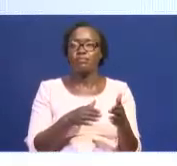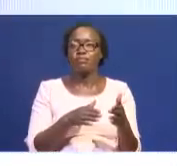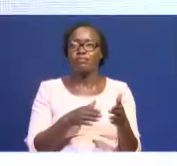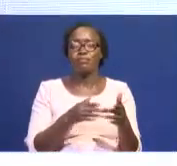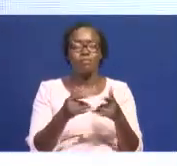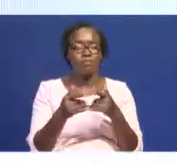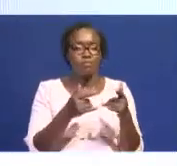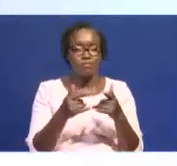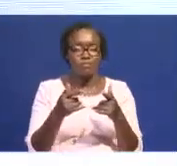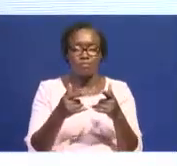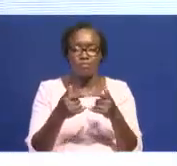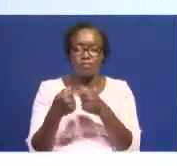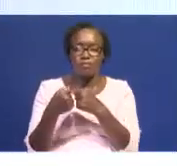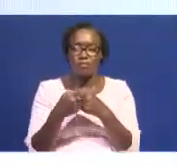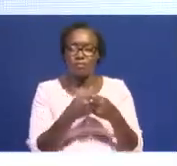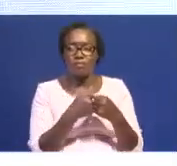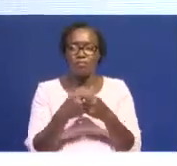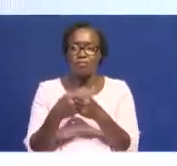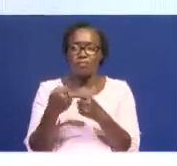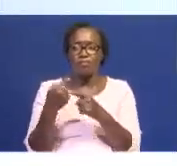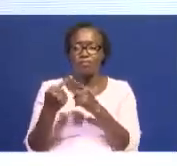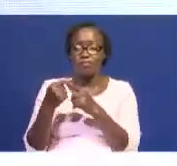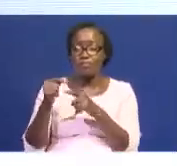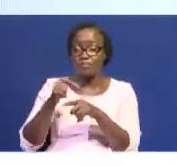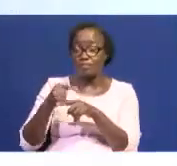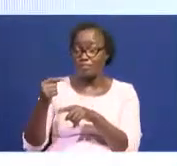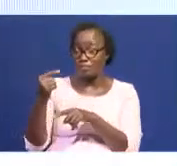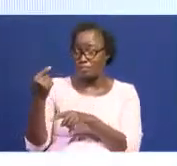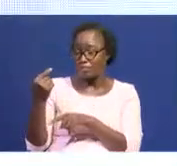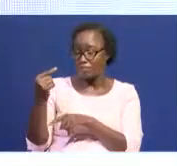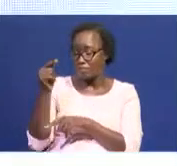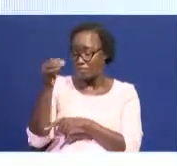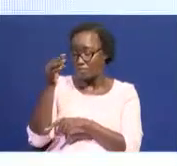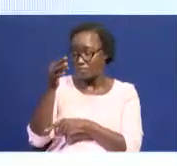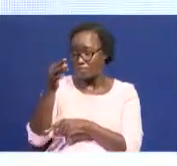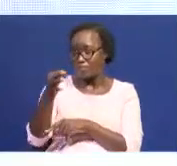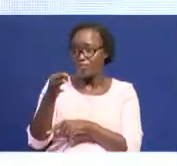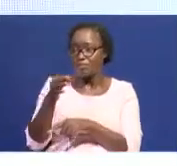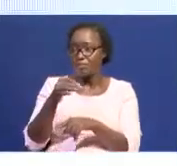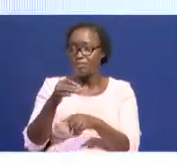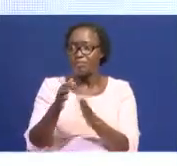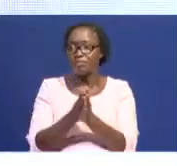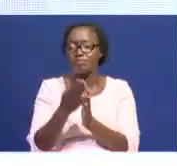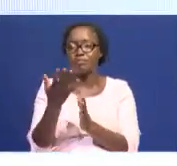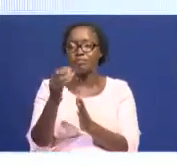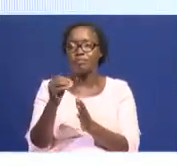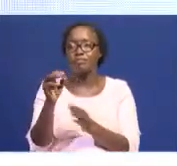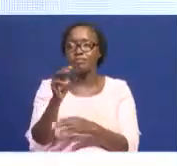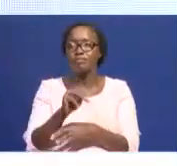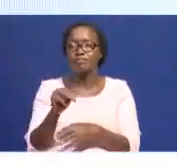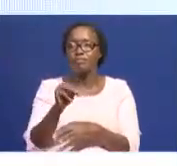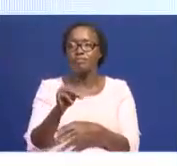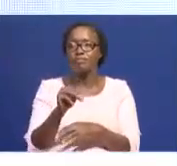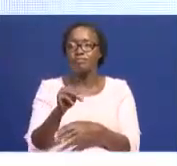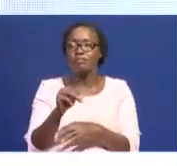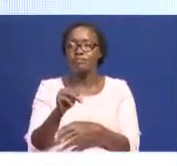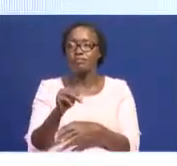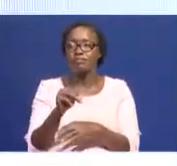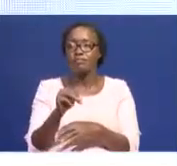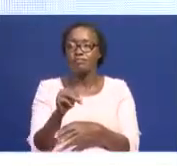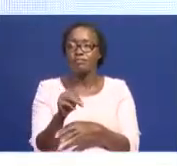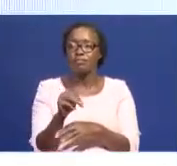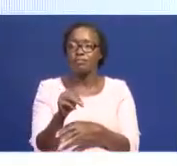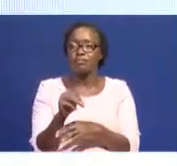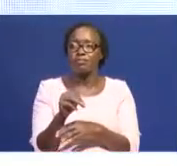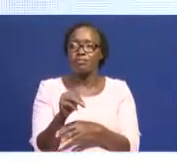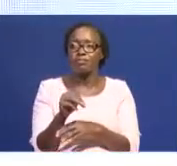the challenges that will be facing them at that time. In a population of 50 million, we are far short. And